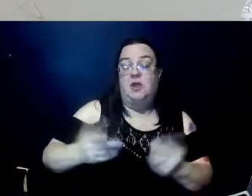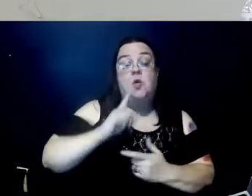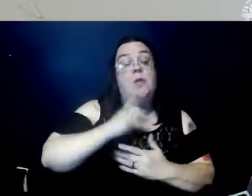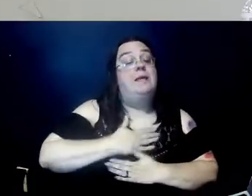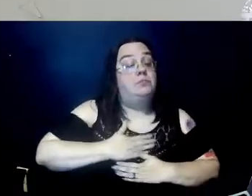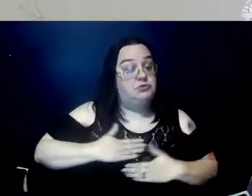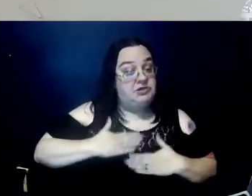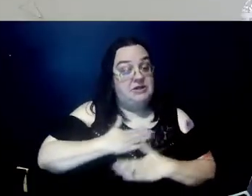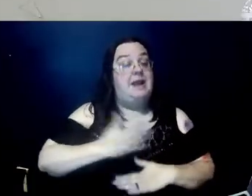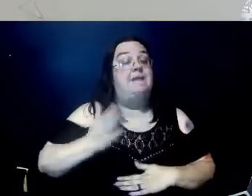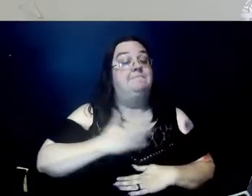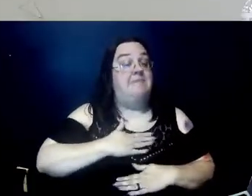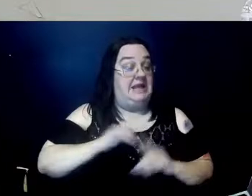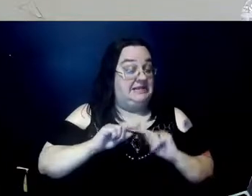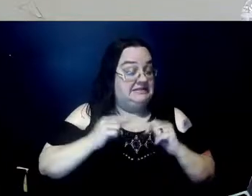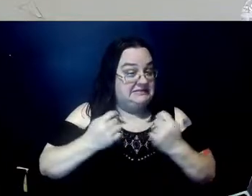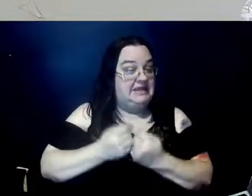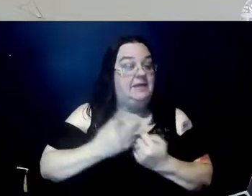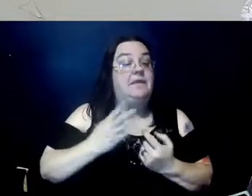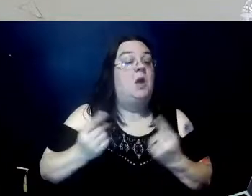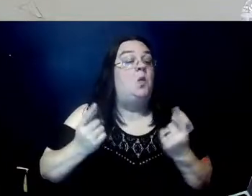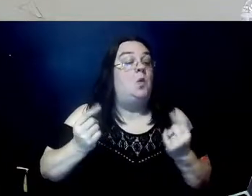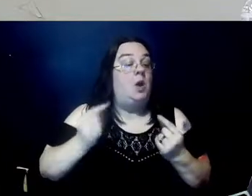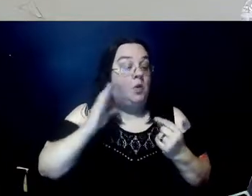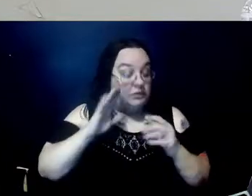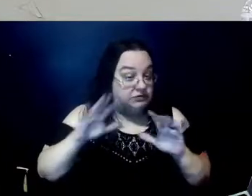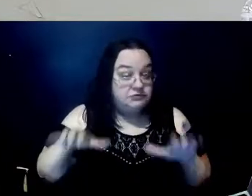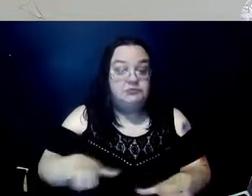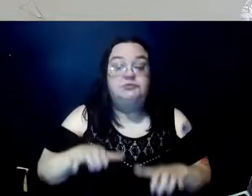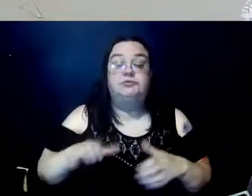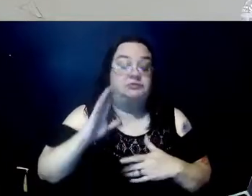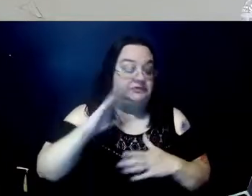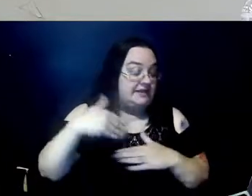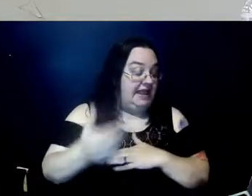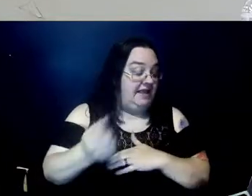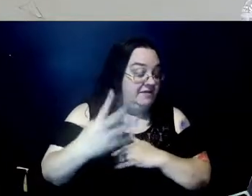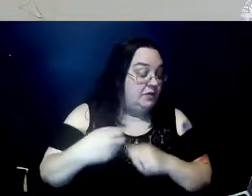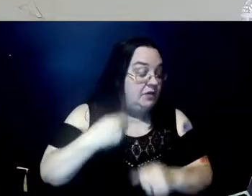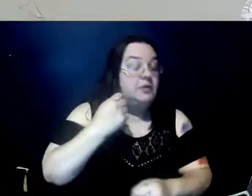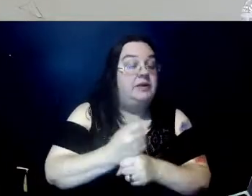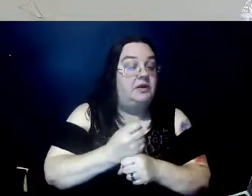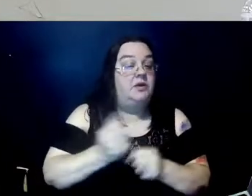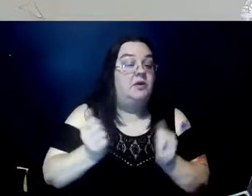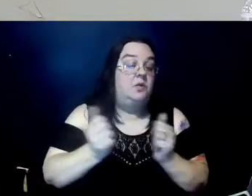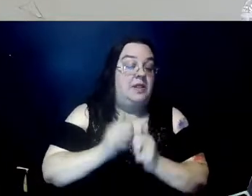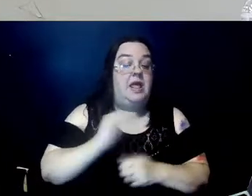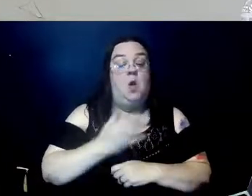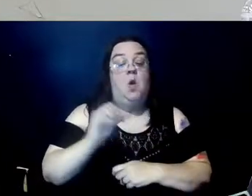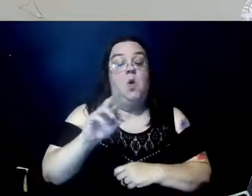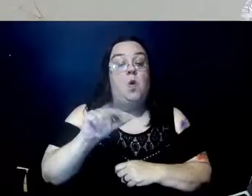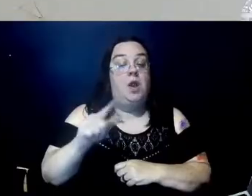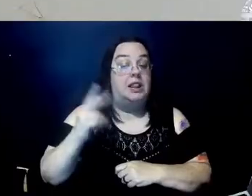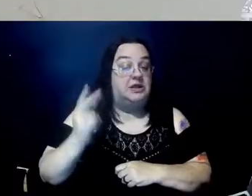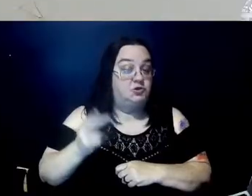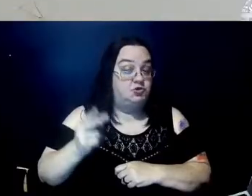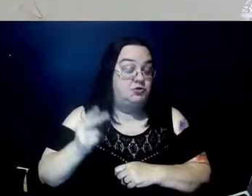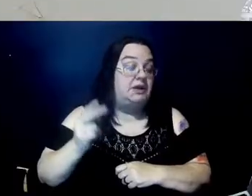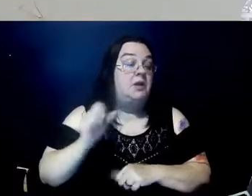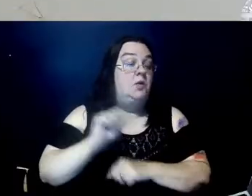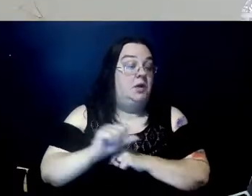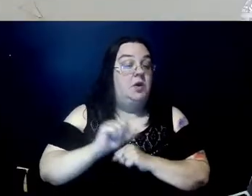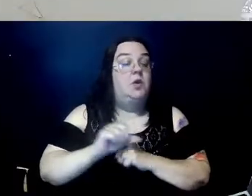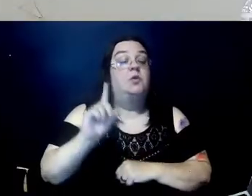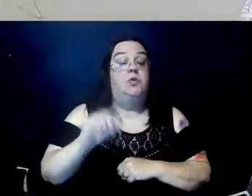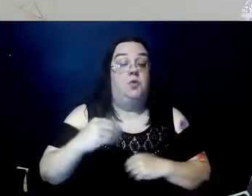of my team and what we're going to do over these next few years with our oral history initiative. So we do have